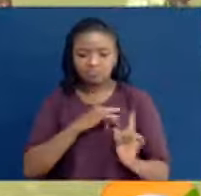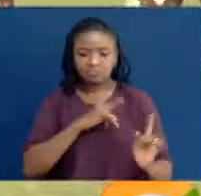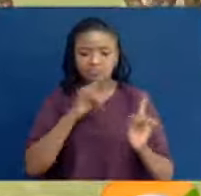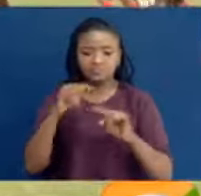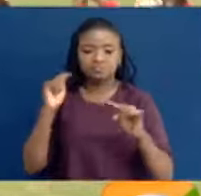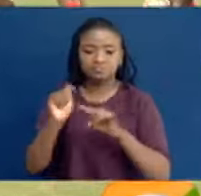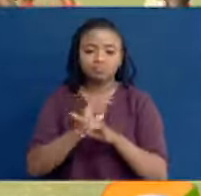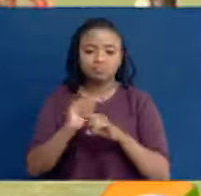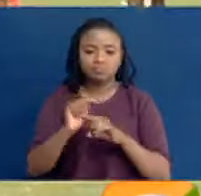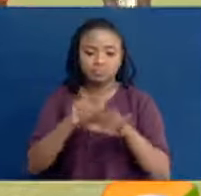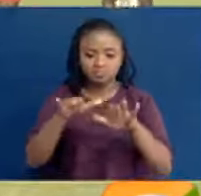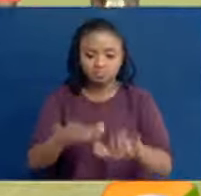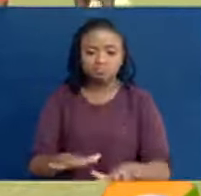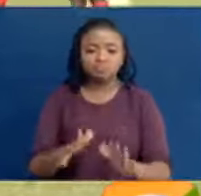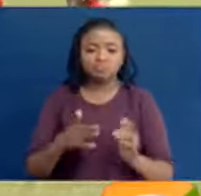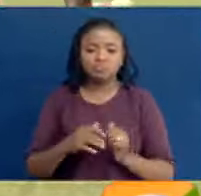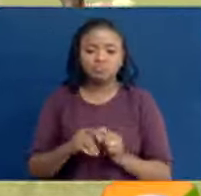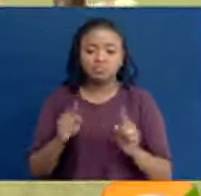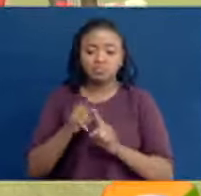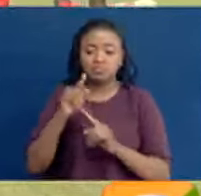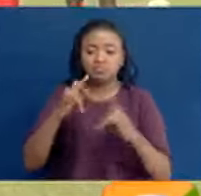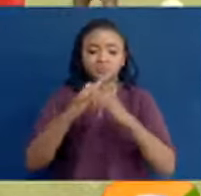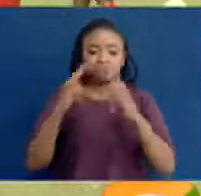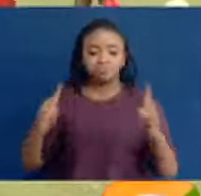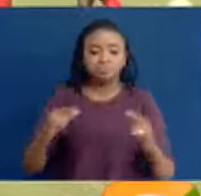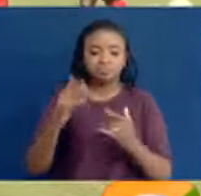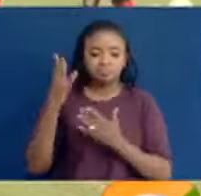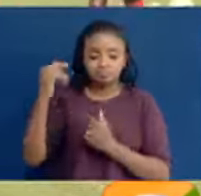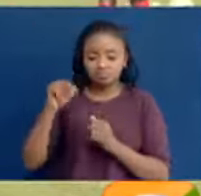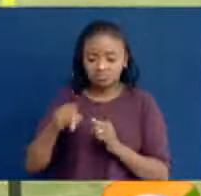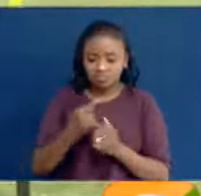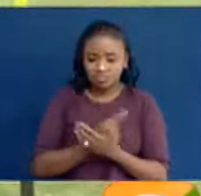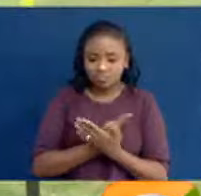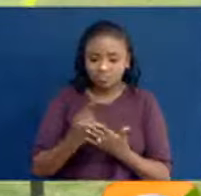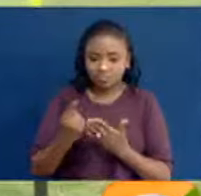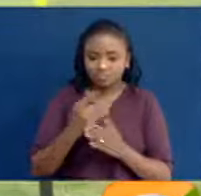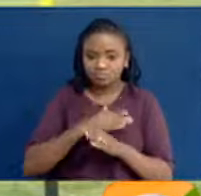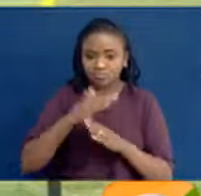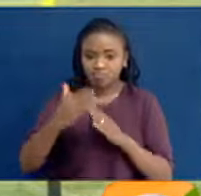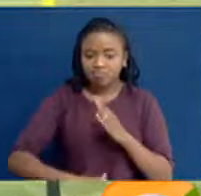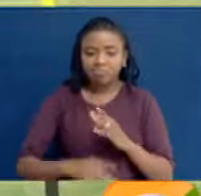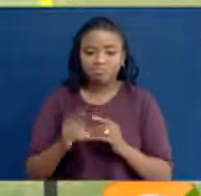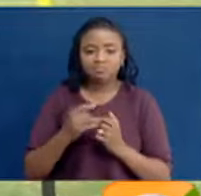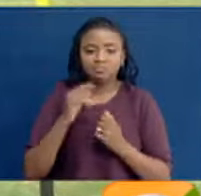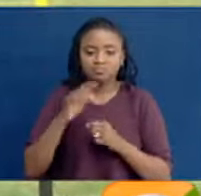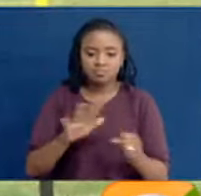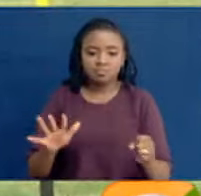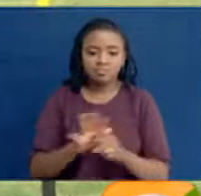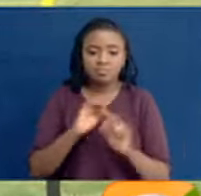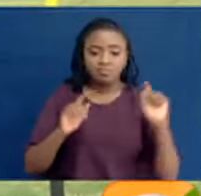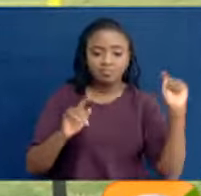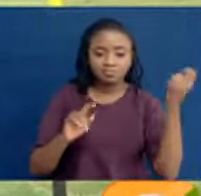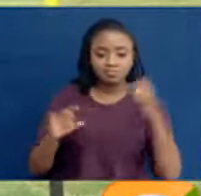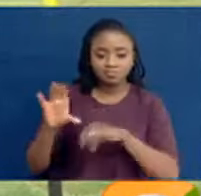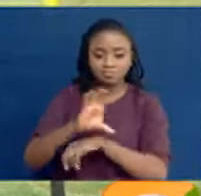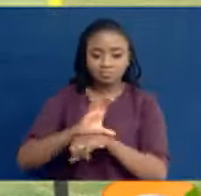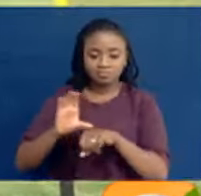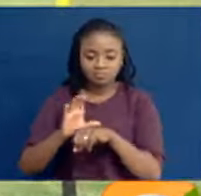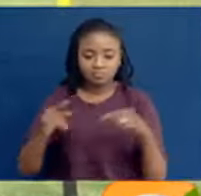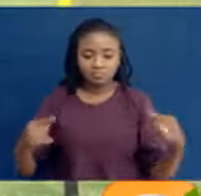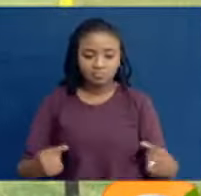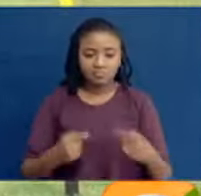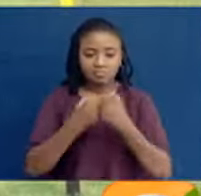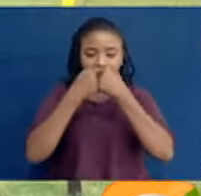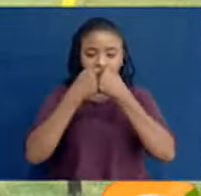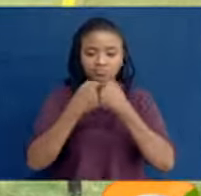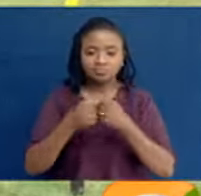The camp is expected to be full house by the end of the week. Kenya will play Cameroon in the first round of the qualifiers, playing away